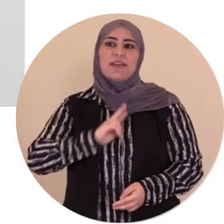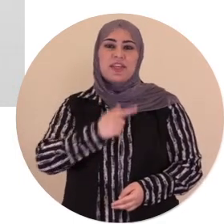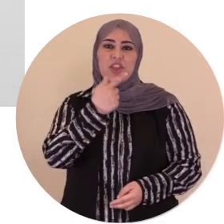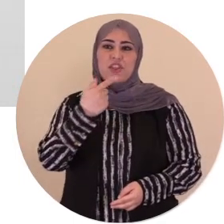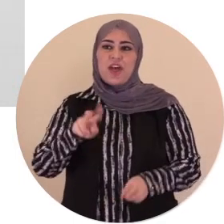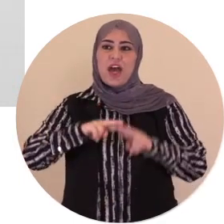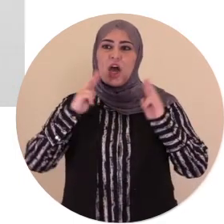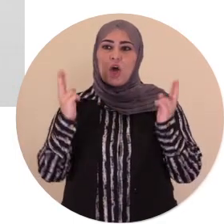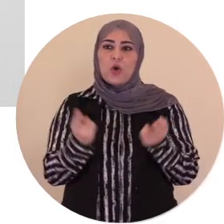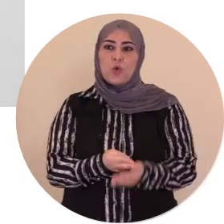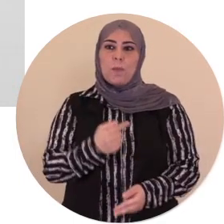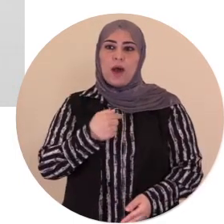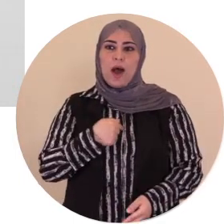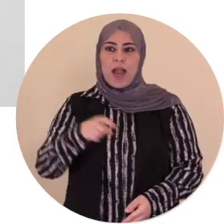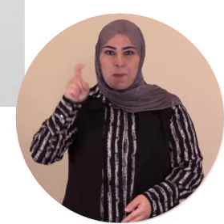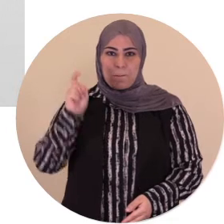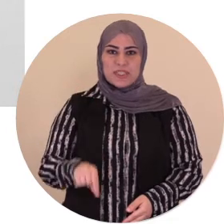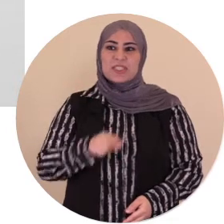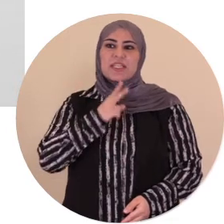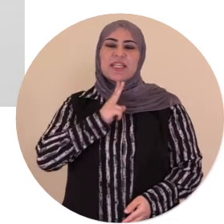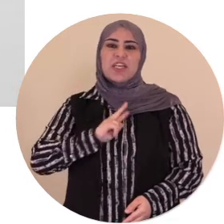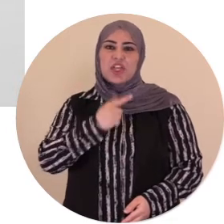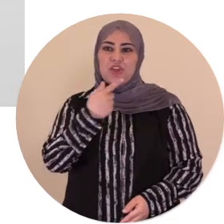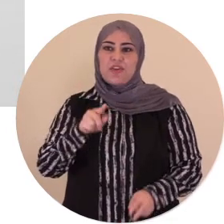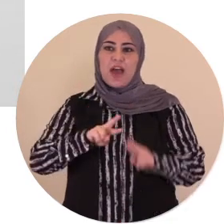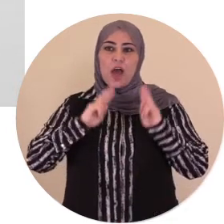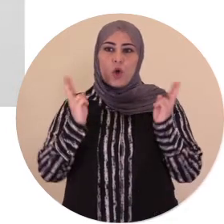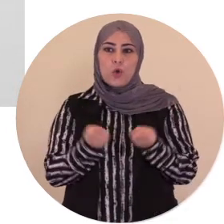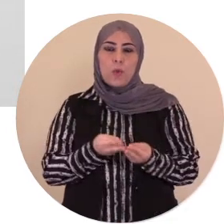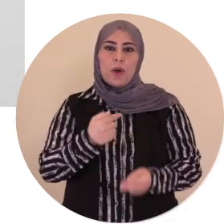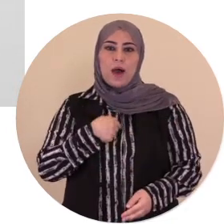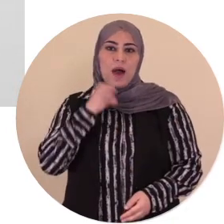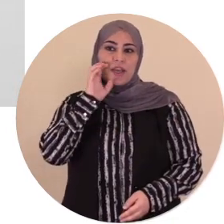of these sentences here are what? What do you notice about them?